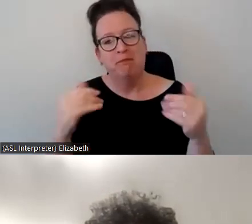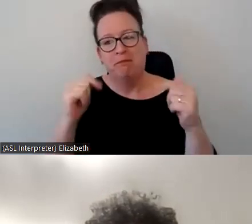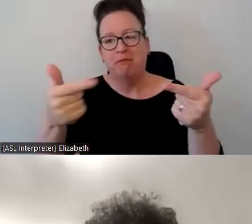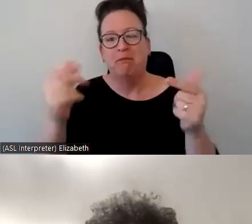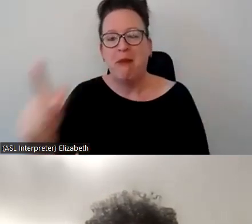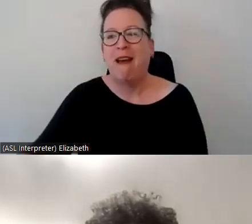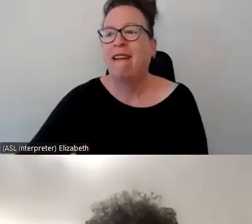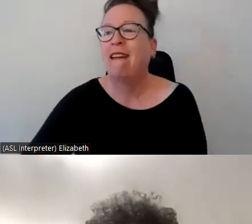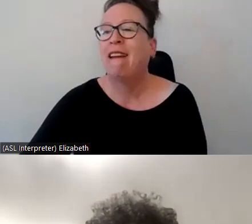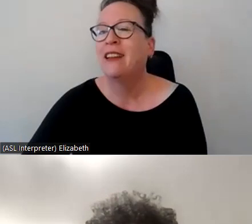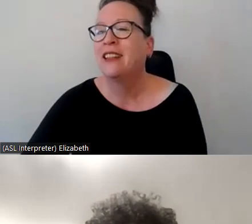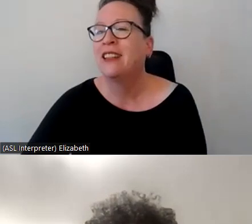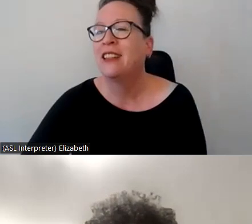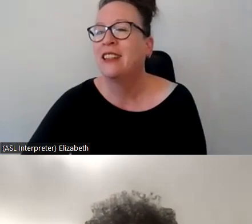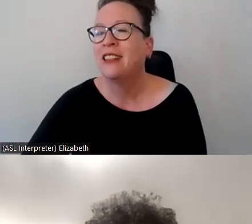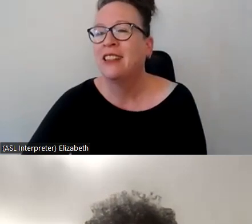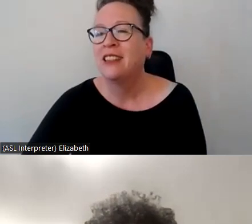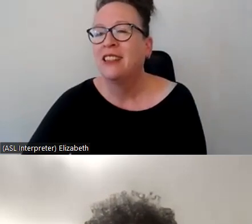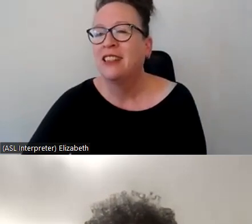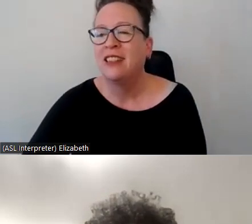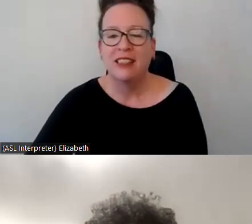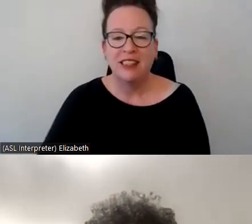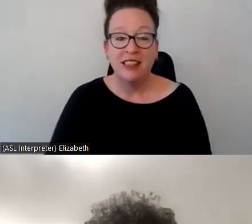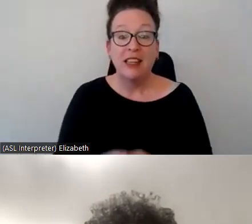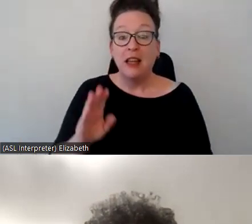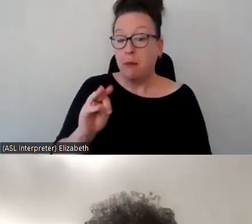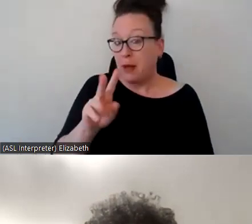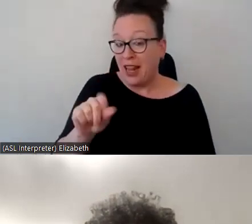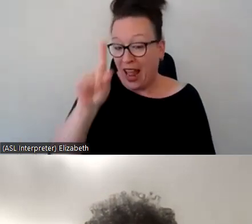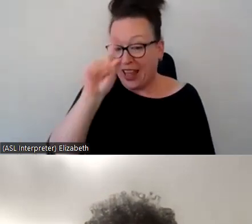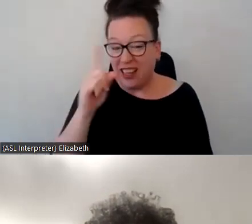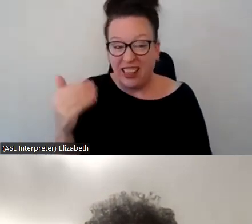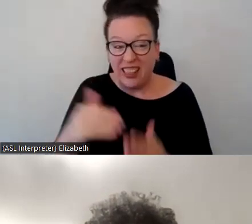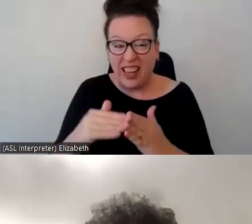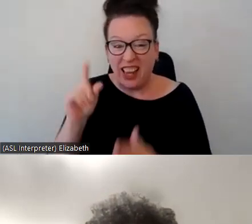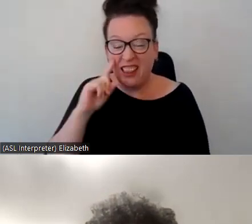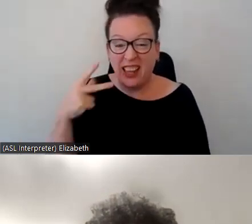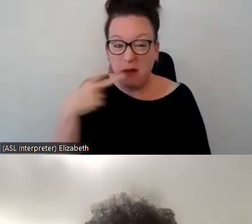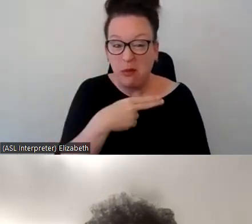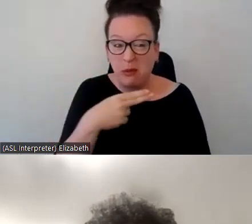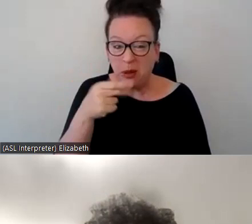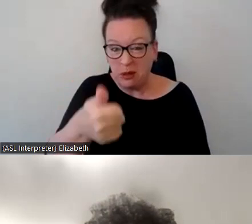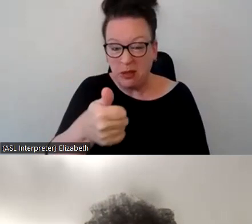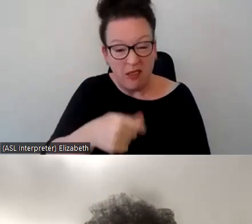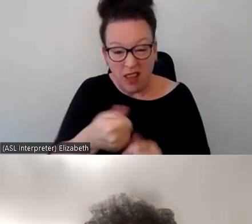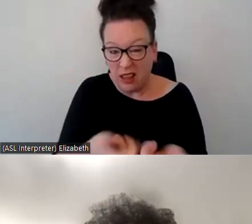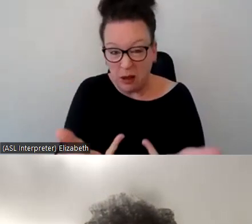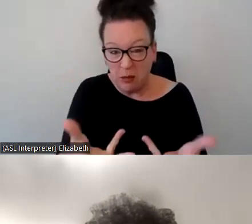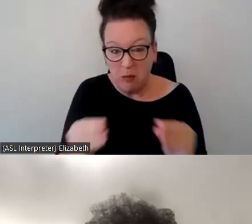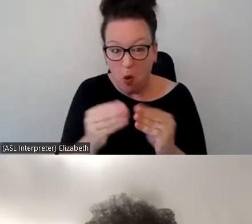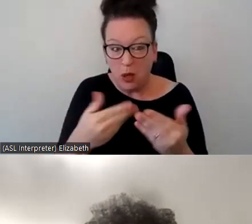is here, our project director in Yvonne. Mikayla, I think I accidentally ran over them, but is there anything else you want to say?